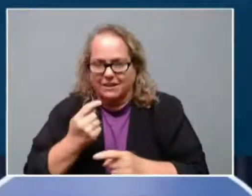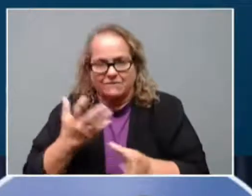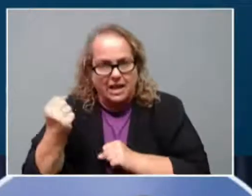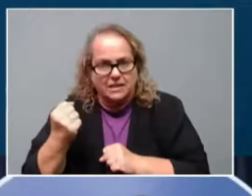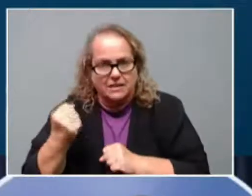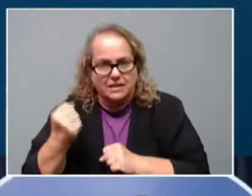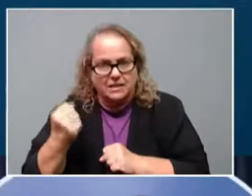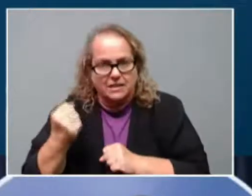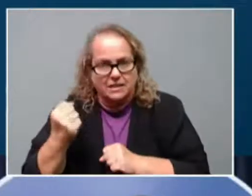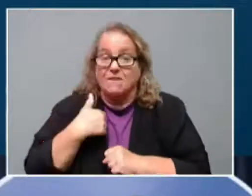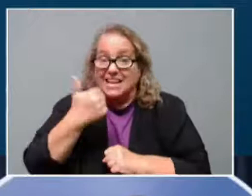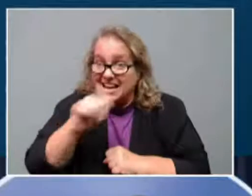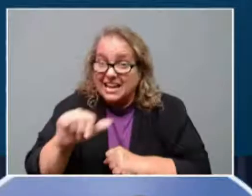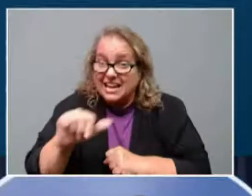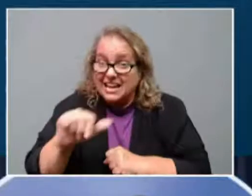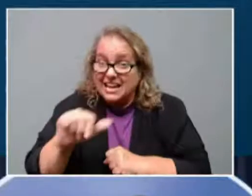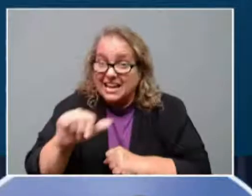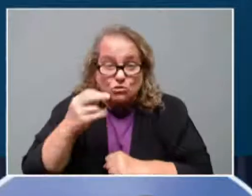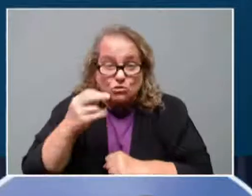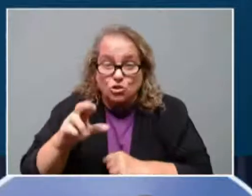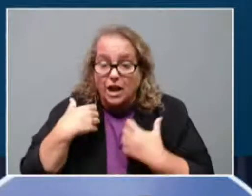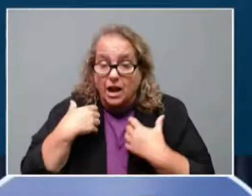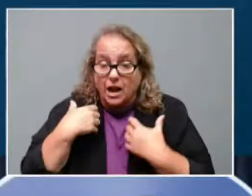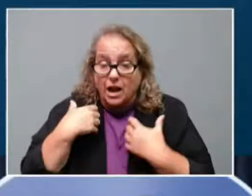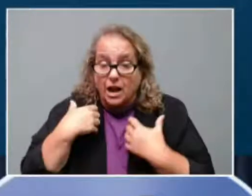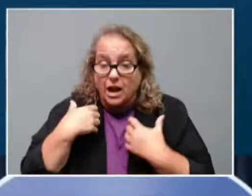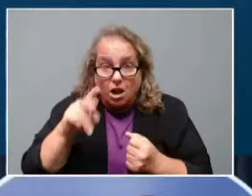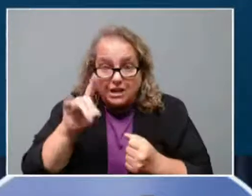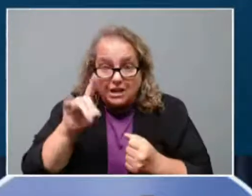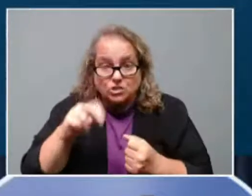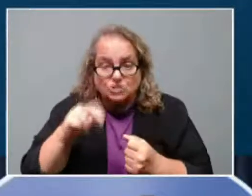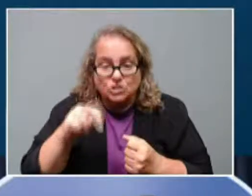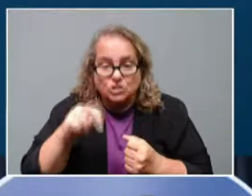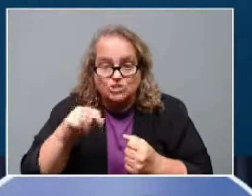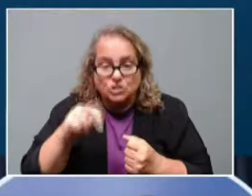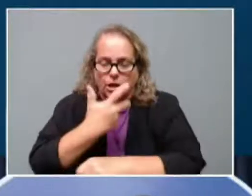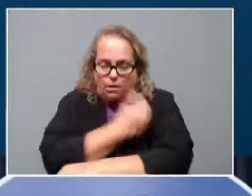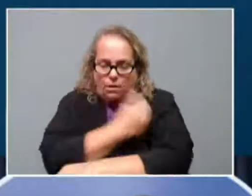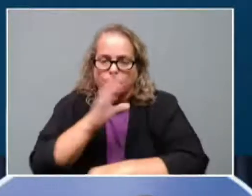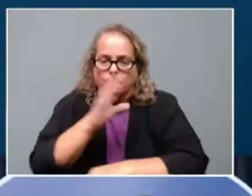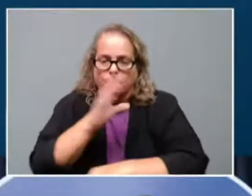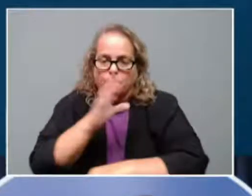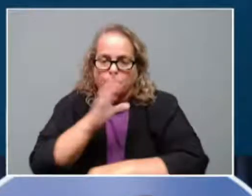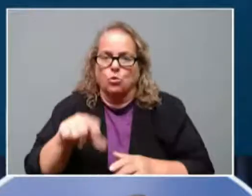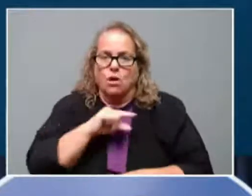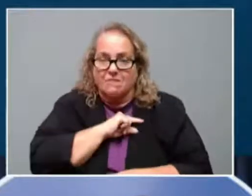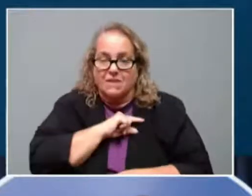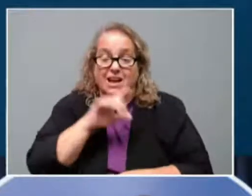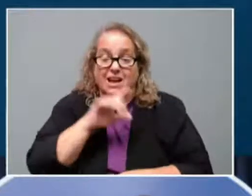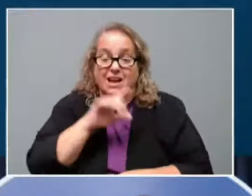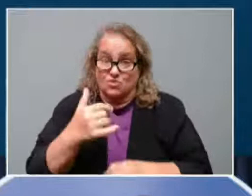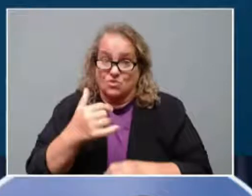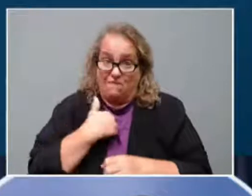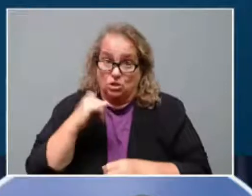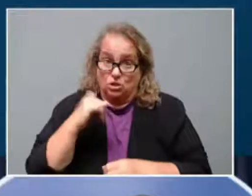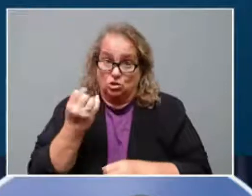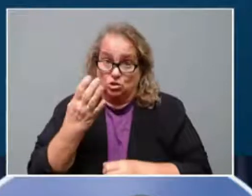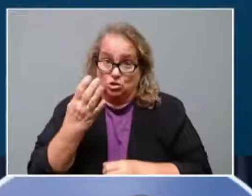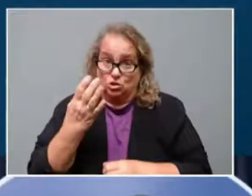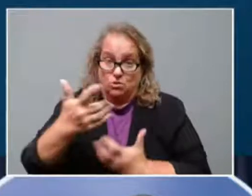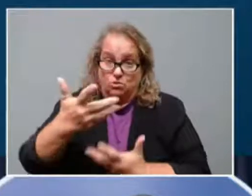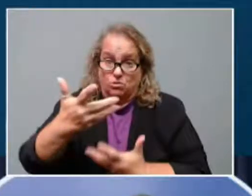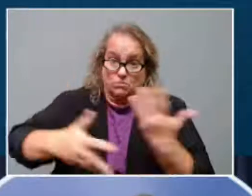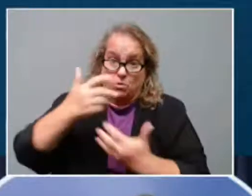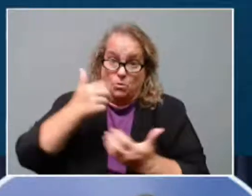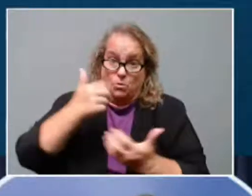any major underlying health condition, go get a booster. You qualify. And finally, if you got a job where you interact with a lot of people, go get a booster. Folks,